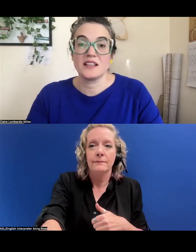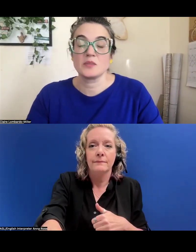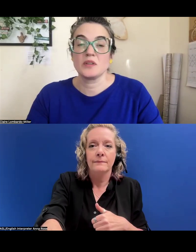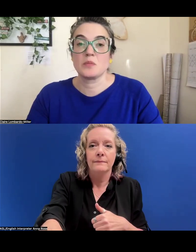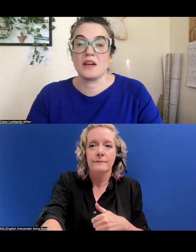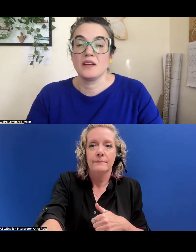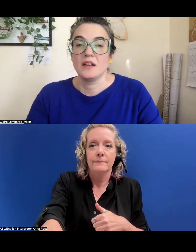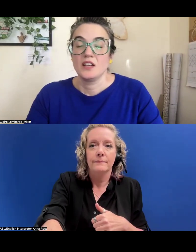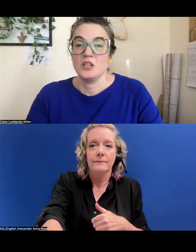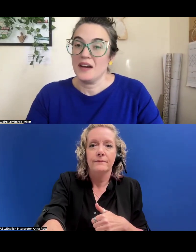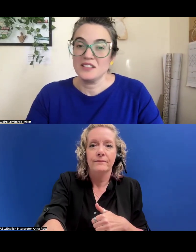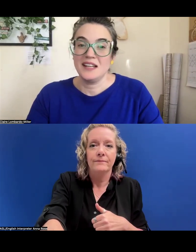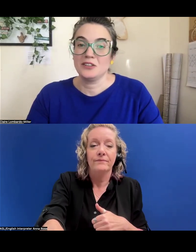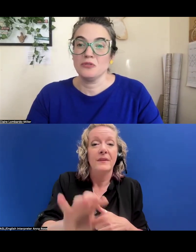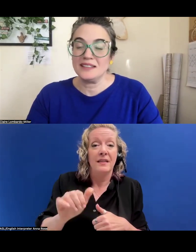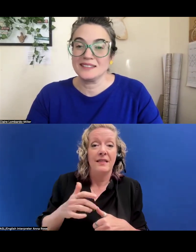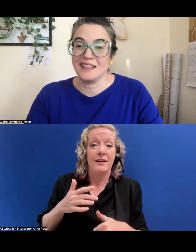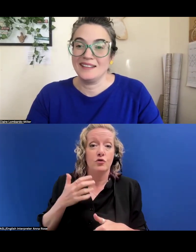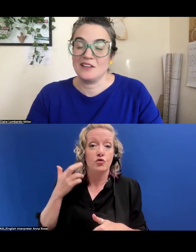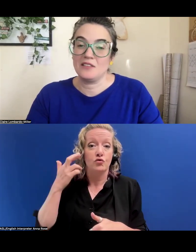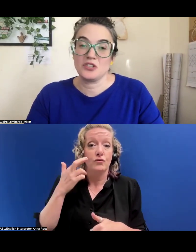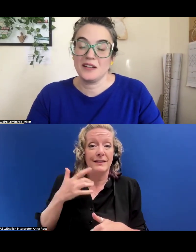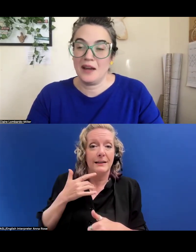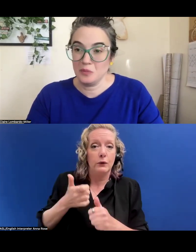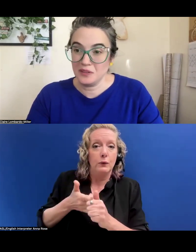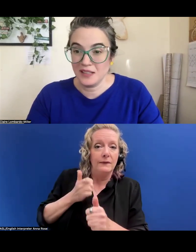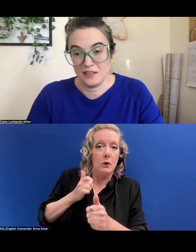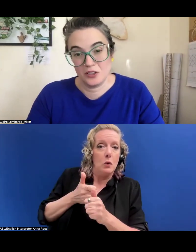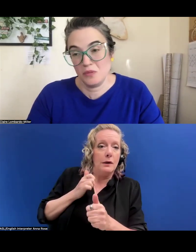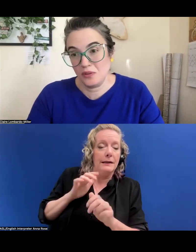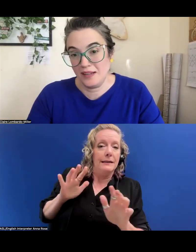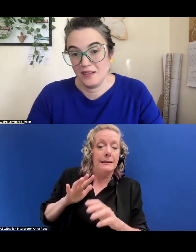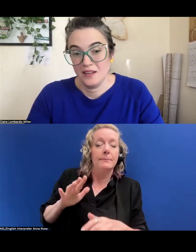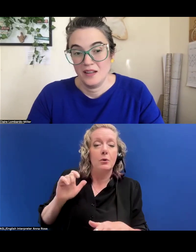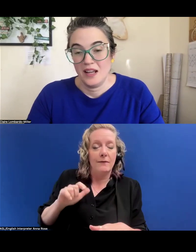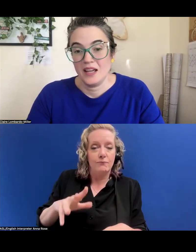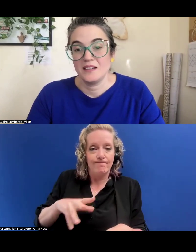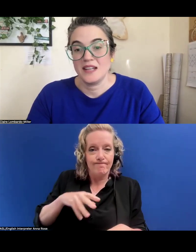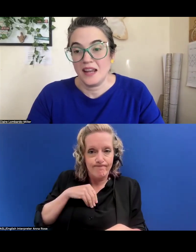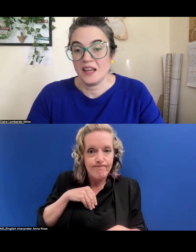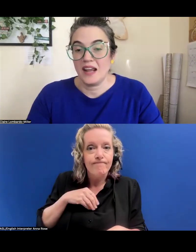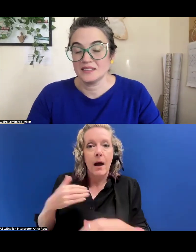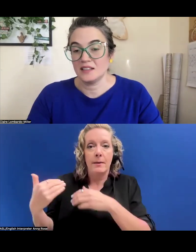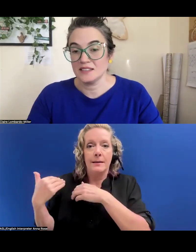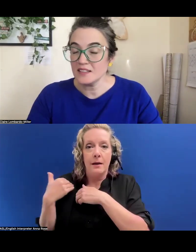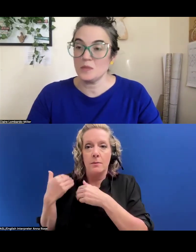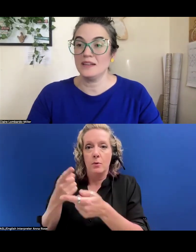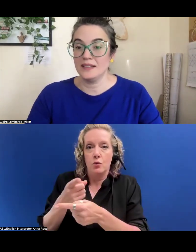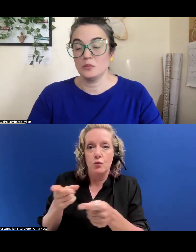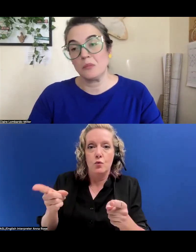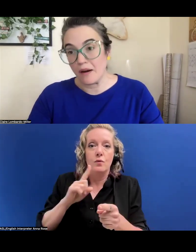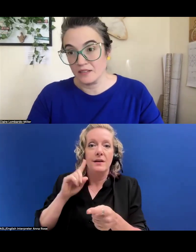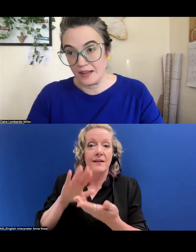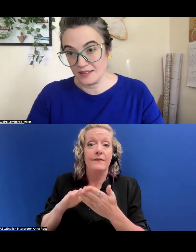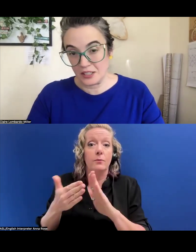of assessments, but you have to take the risk and acknowledge your accountability to the community. And taking an ASL assessment is